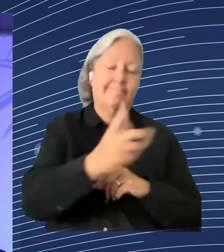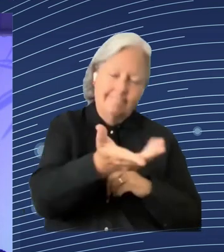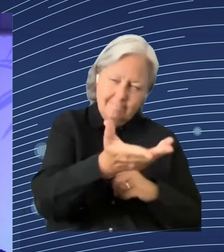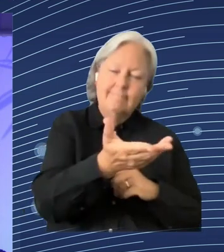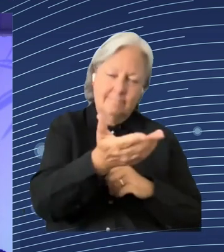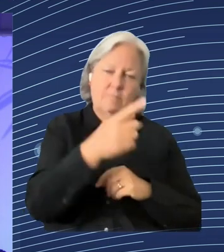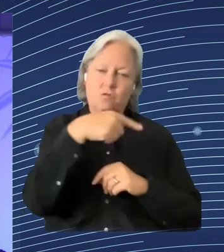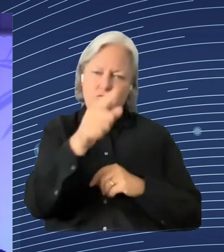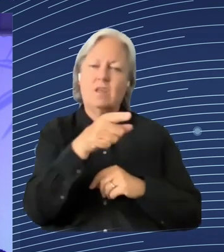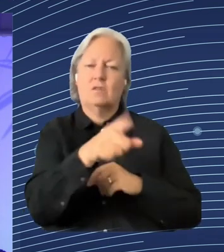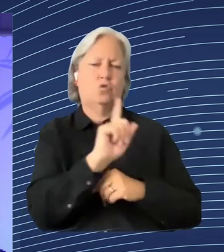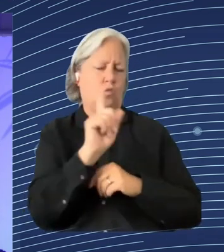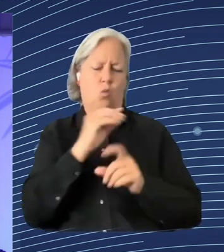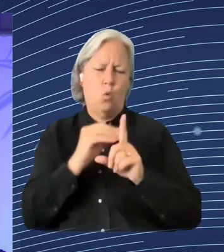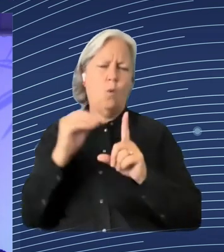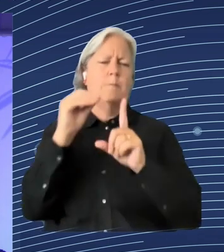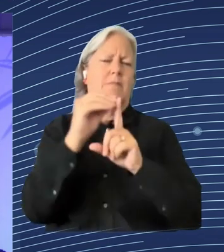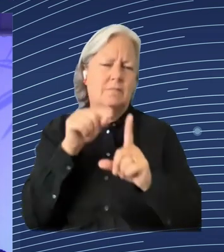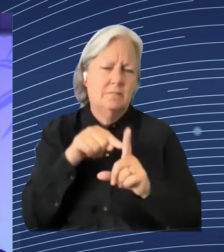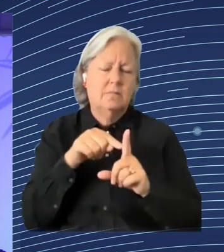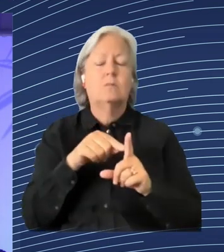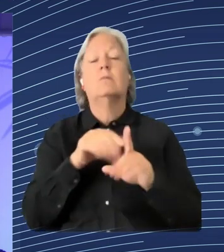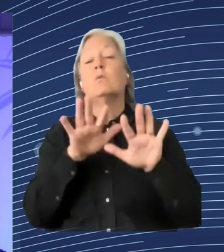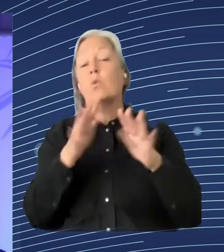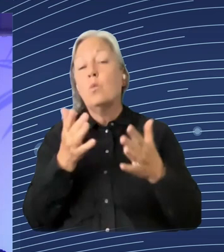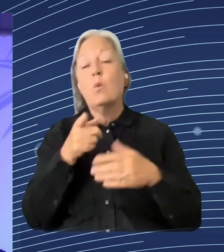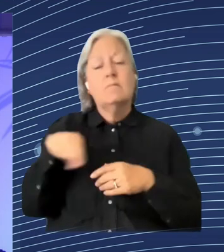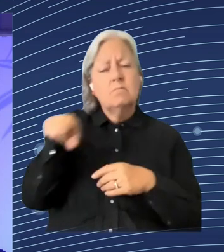or sometimes they are